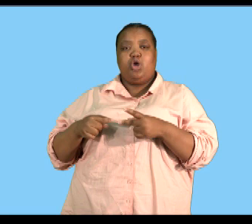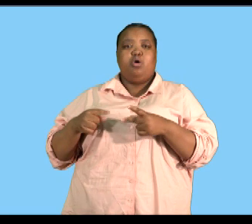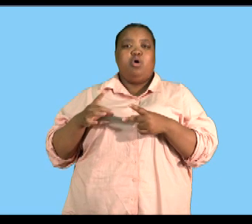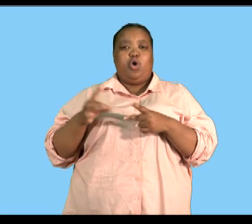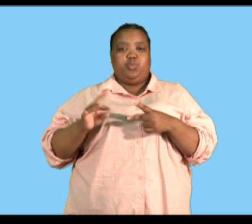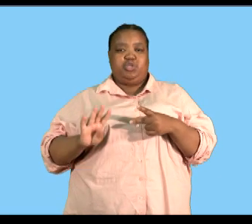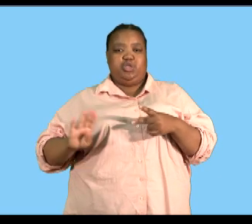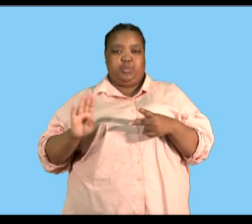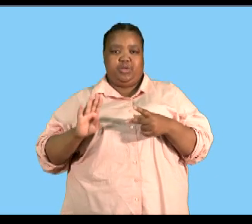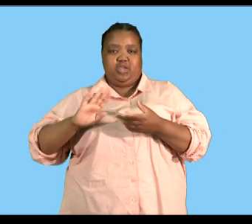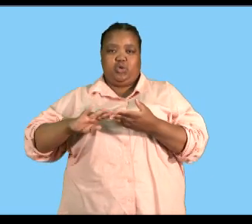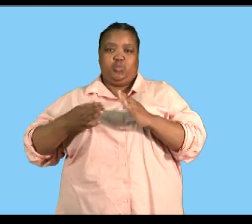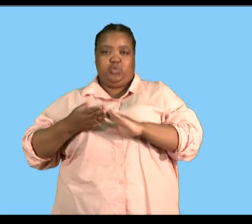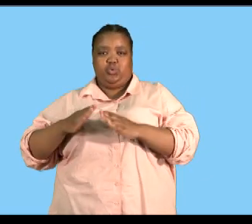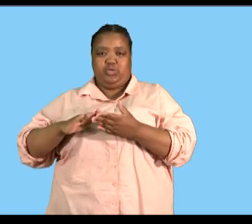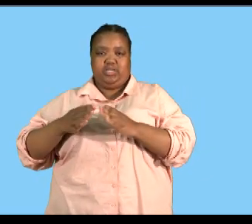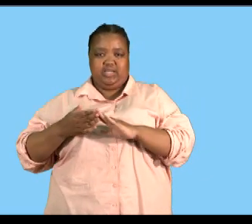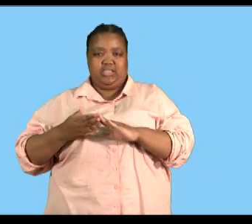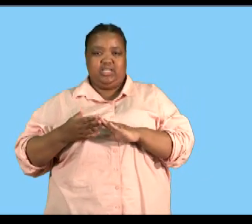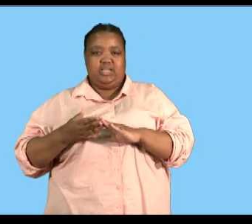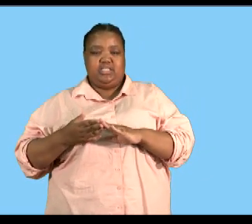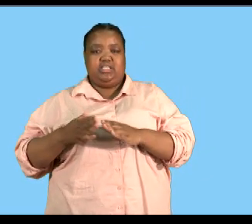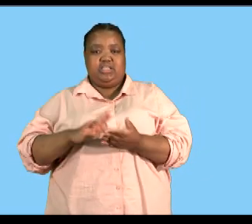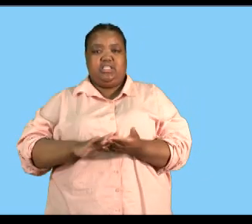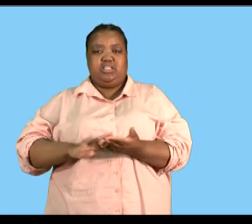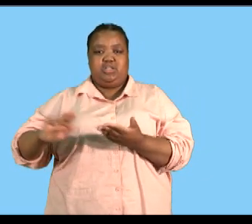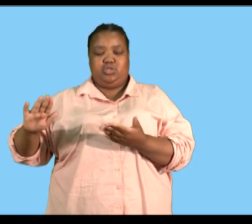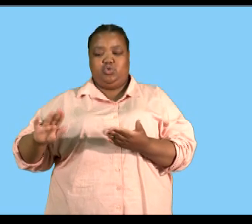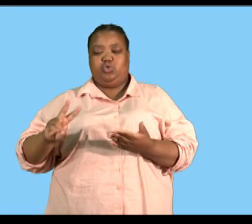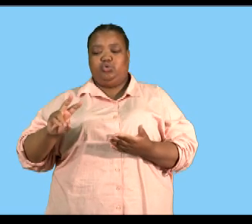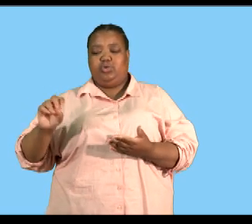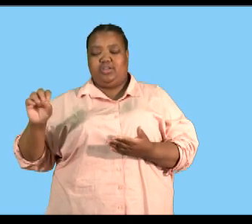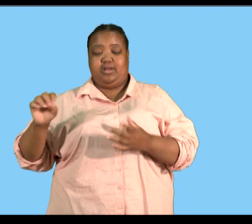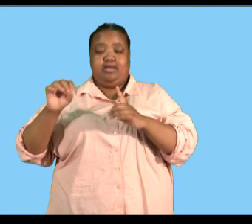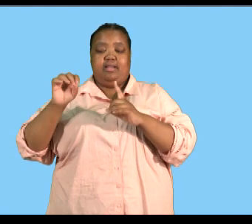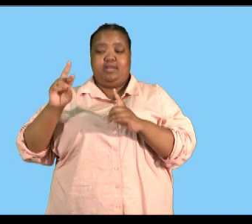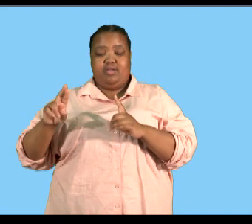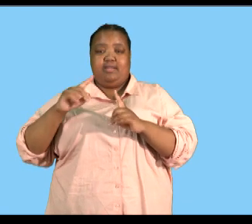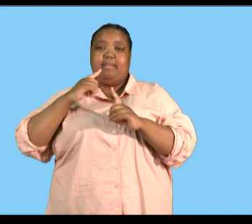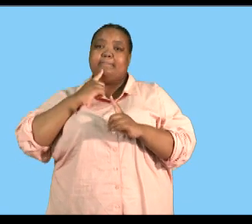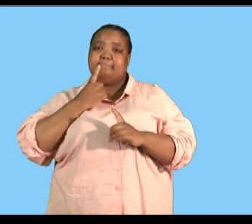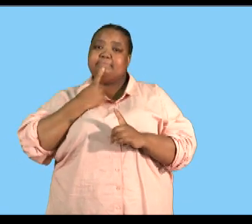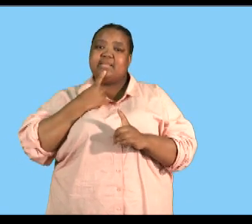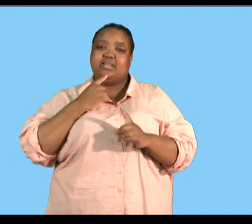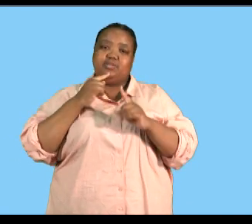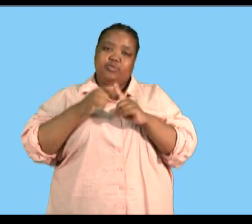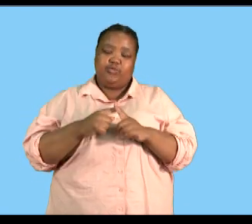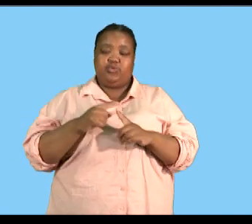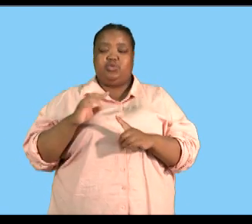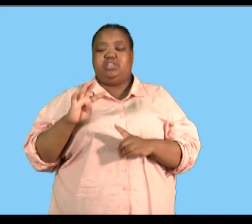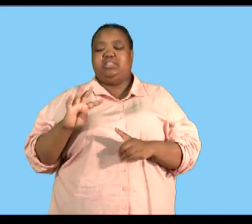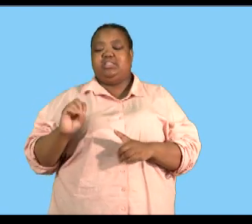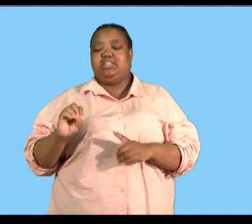Rand plus 40 Rand per learner. Now, let's look at what the question